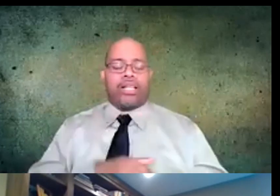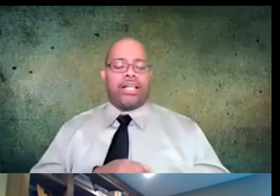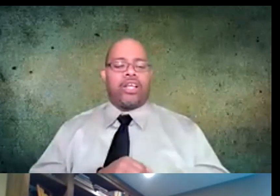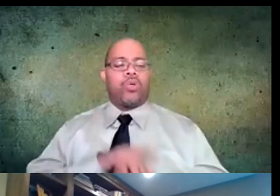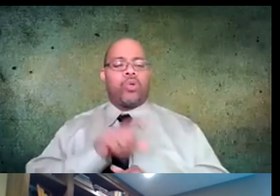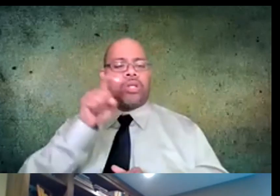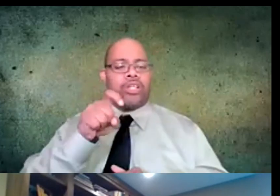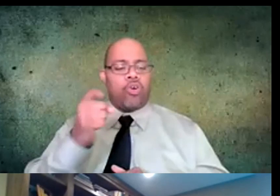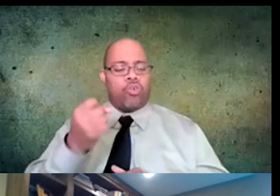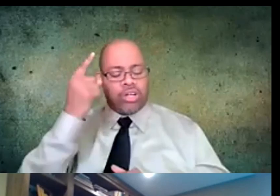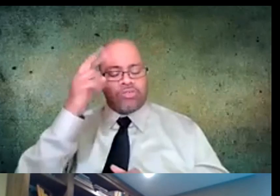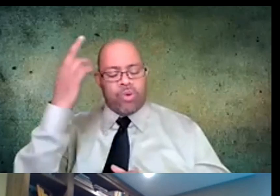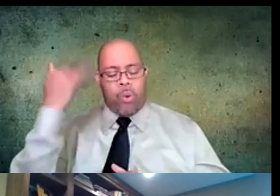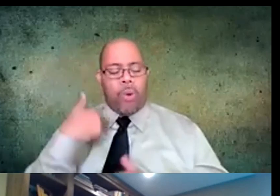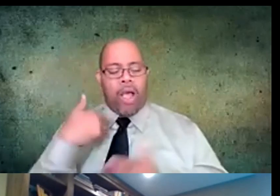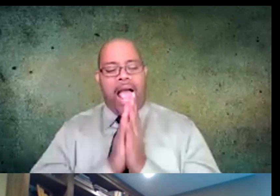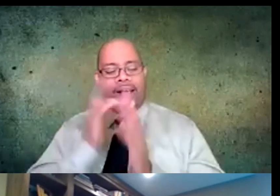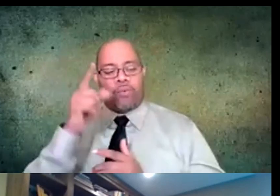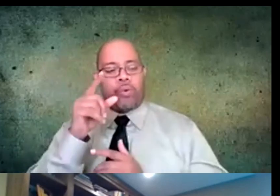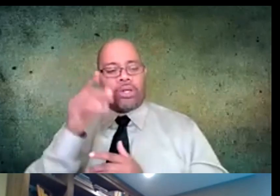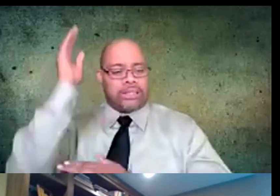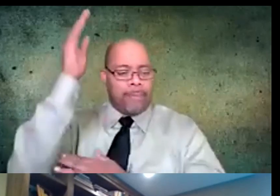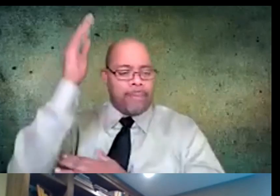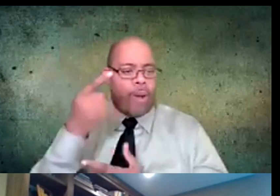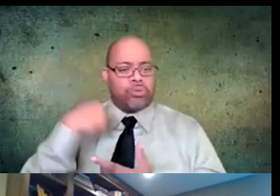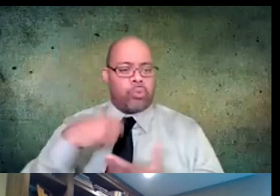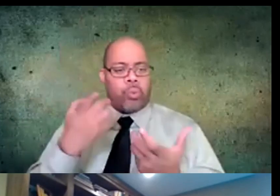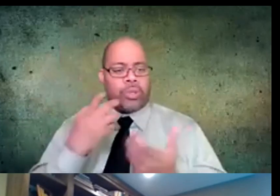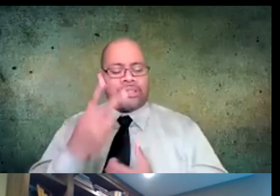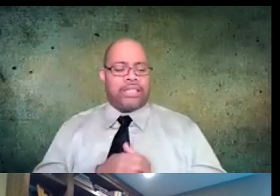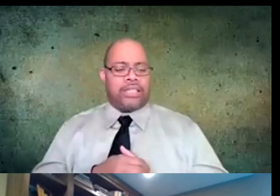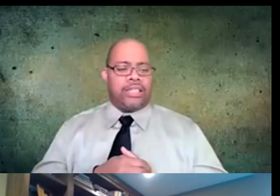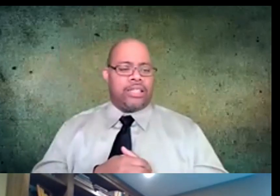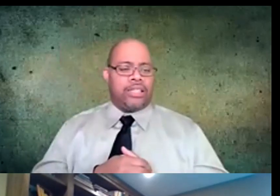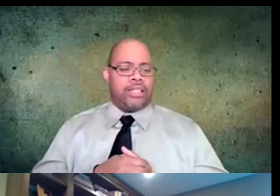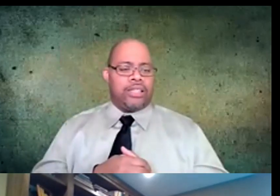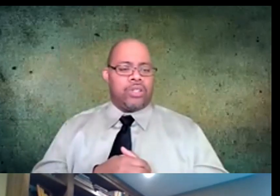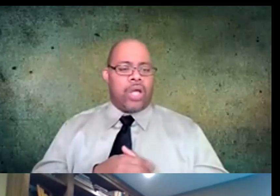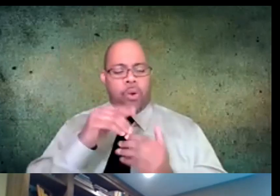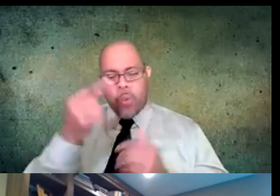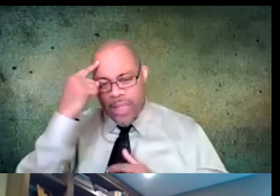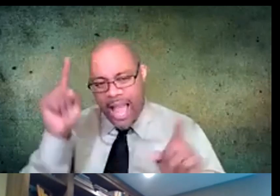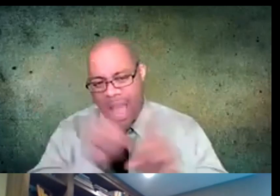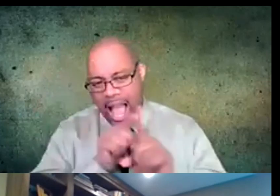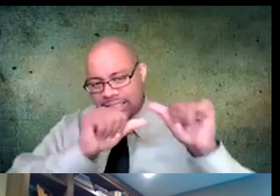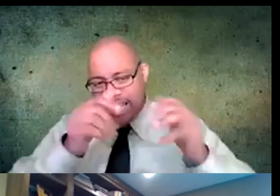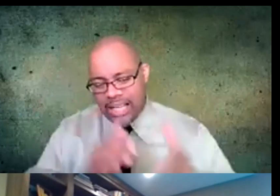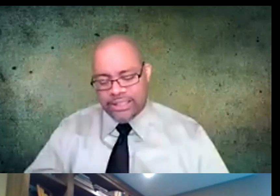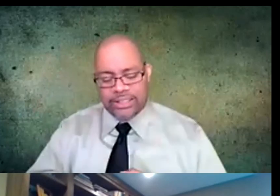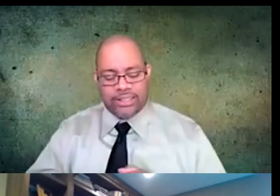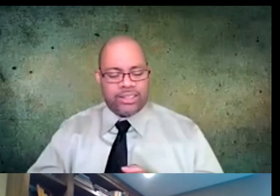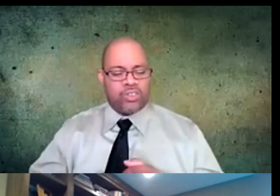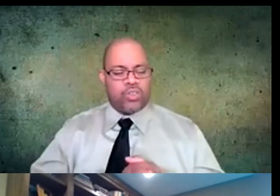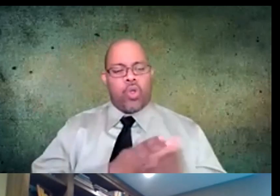need to understand the reason that we ask for a seminar is because we want to see how you think as a scientist, right? Through